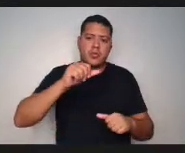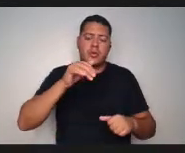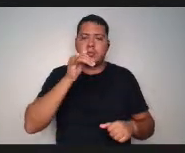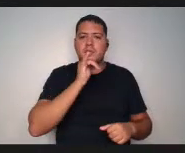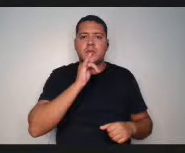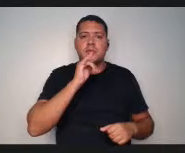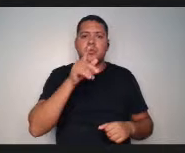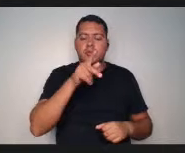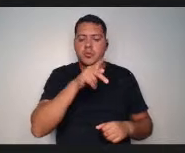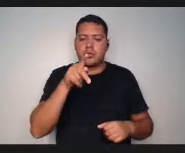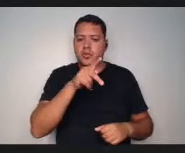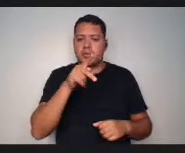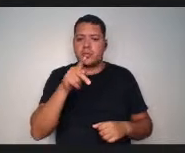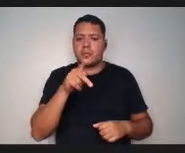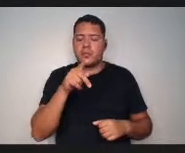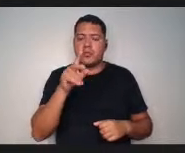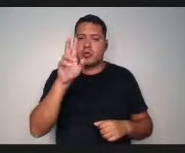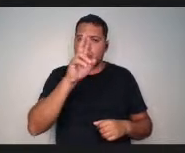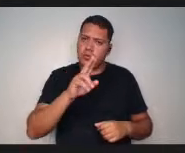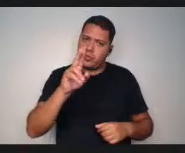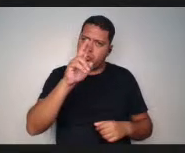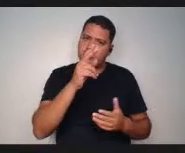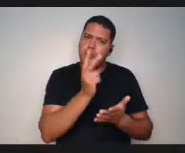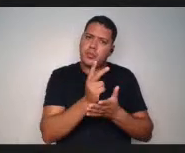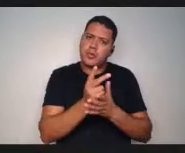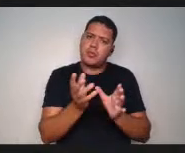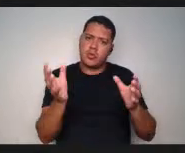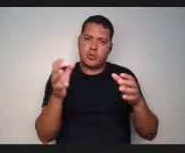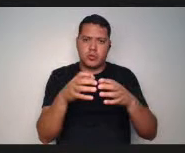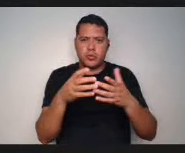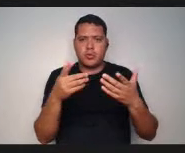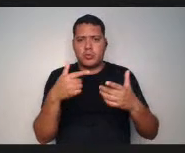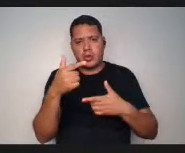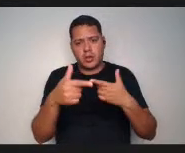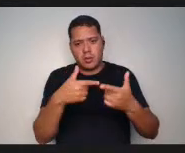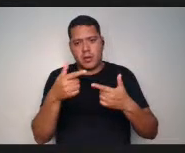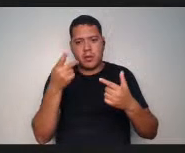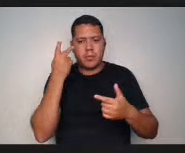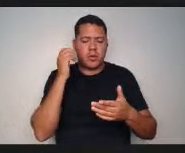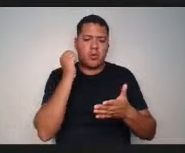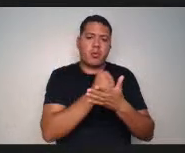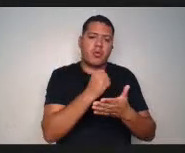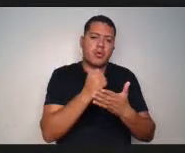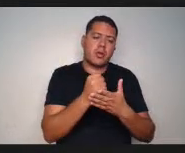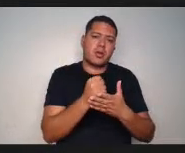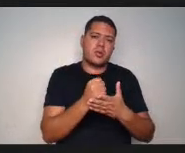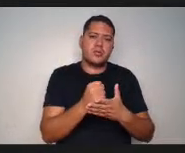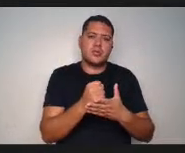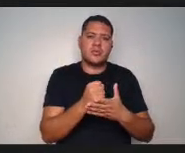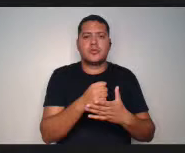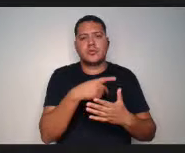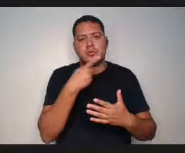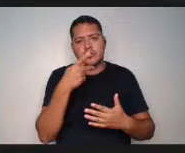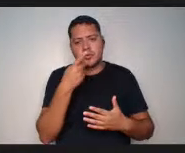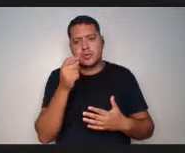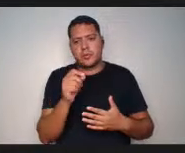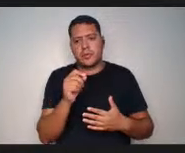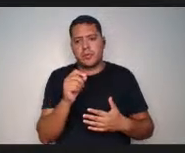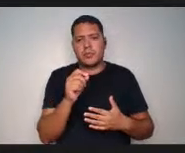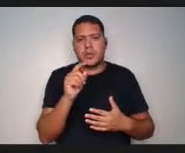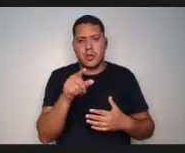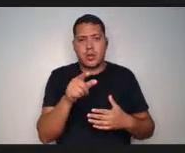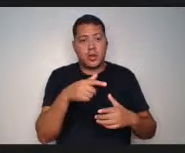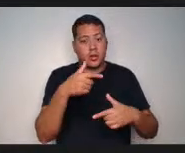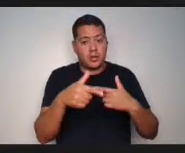contract action teams to address extra work that was demanded of them by administrators on top